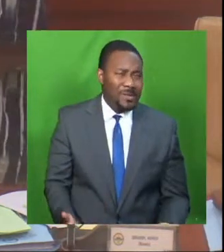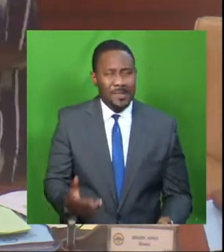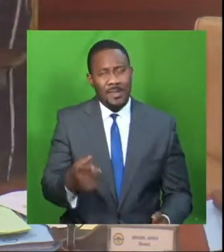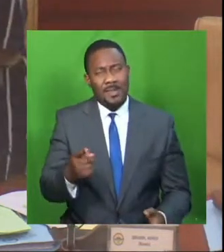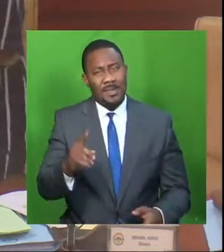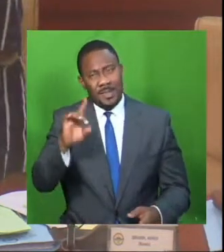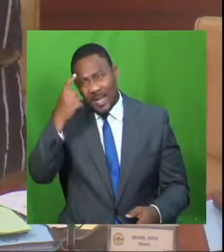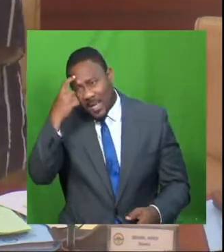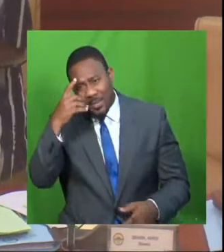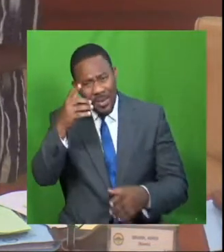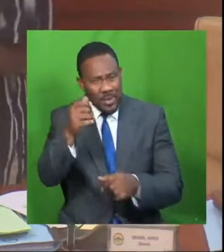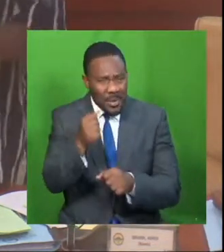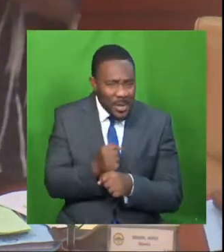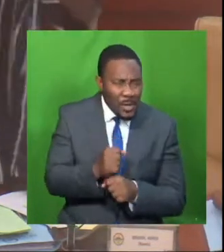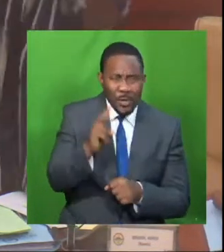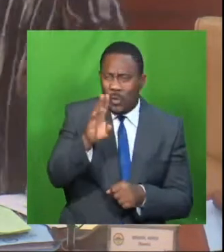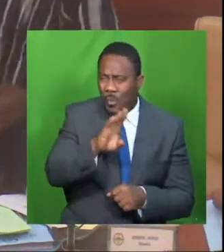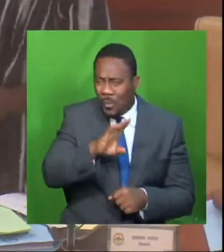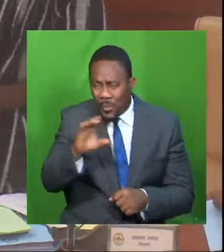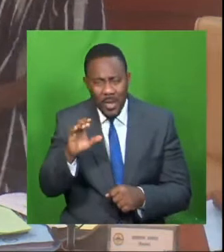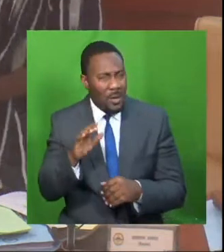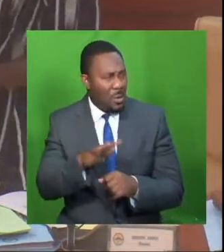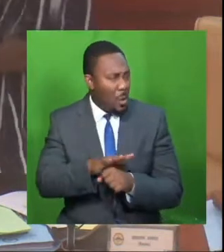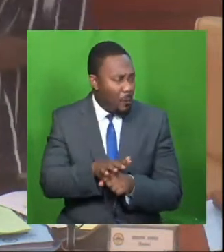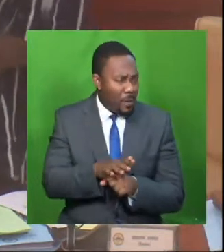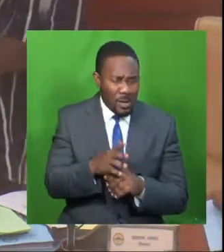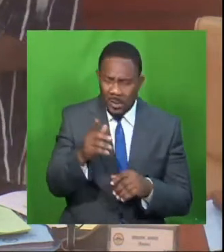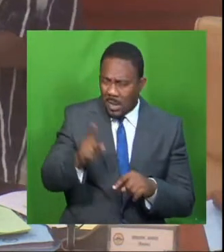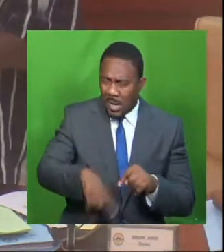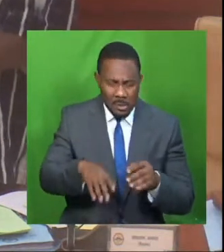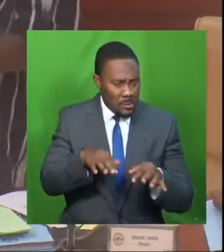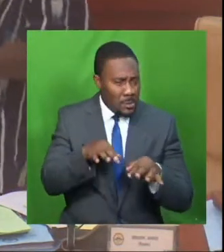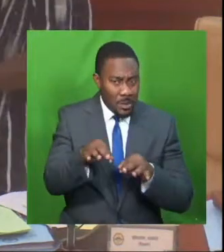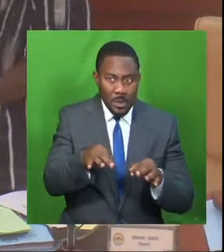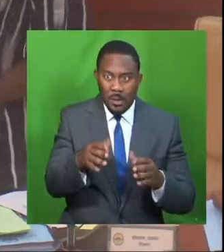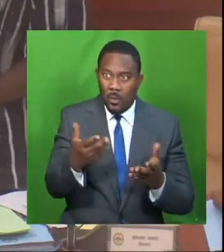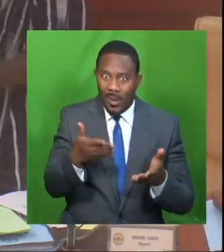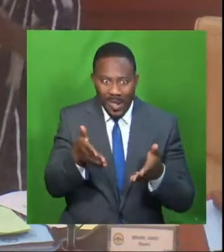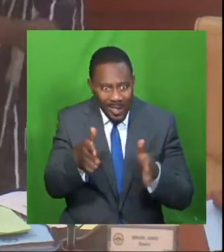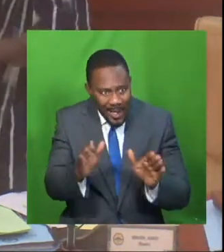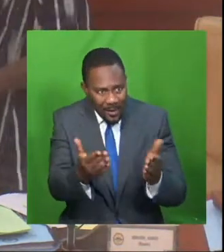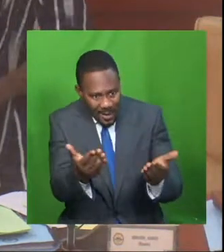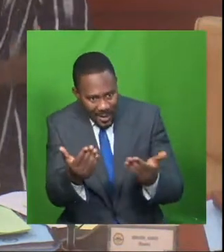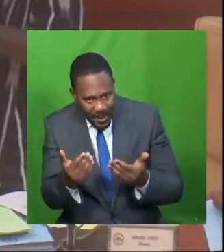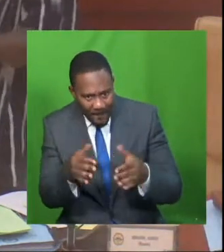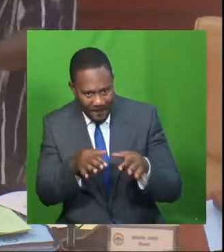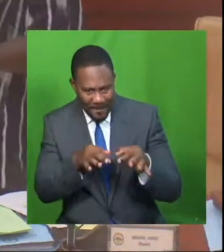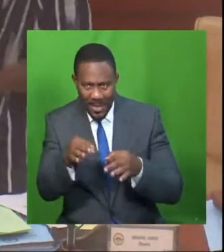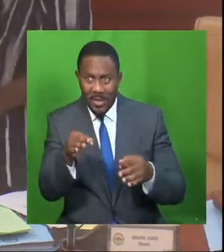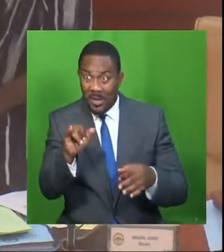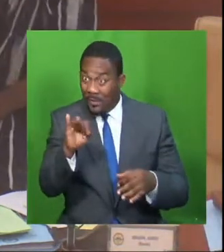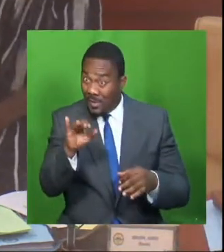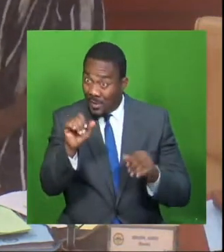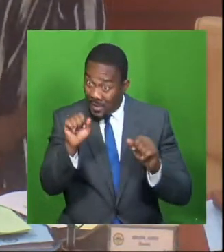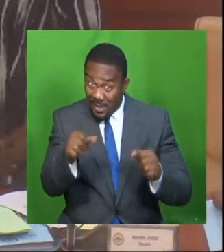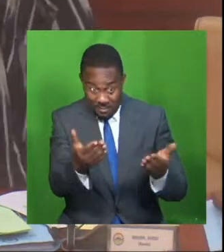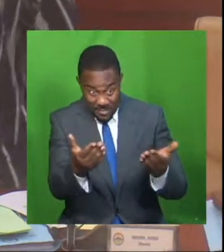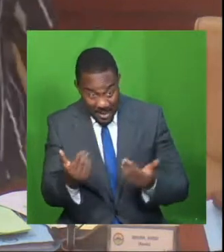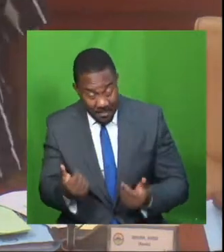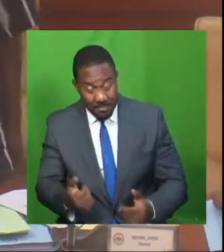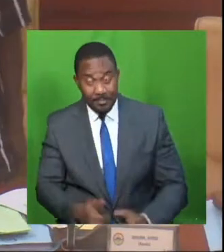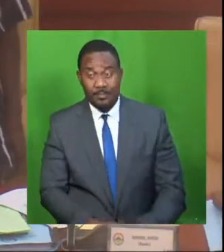absent from Parliament. On the other people, you've taken his questions out, and he's seeking this House to give